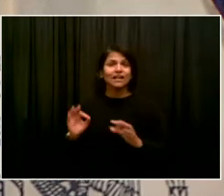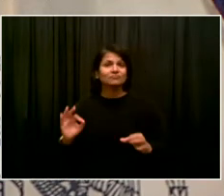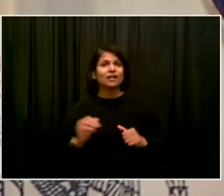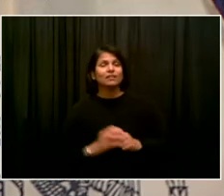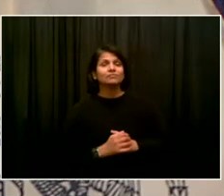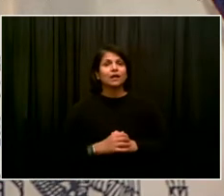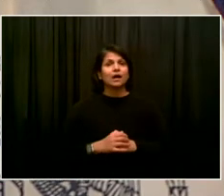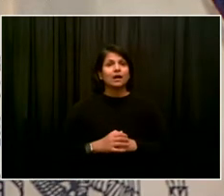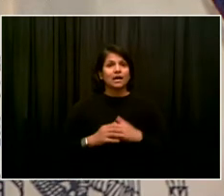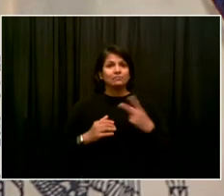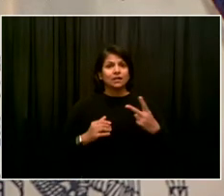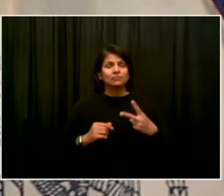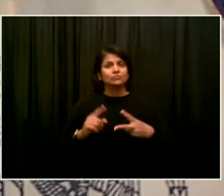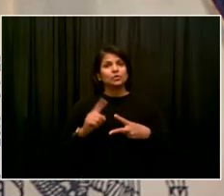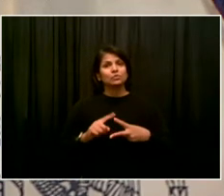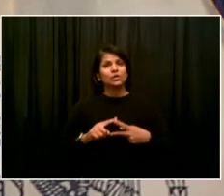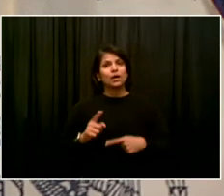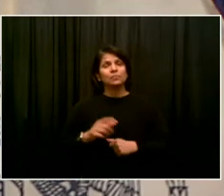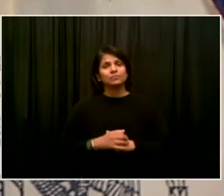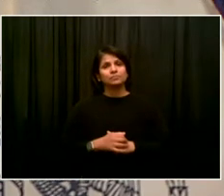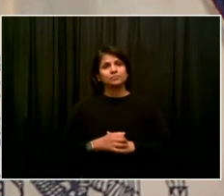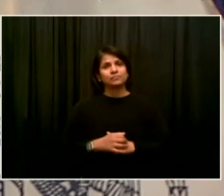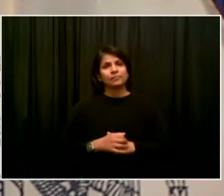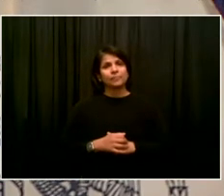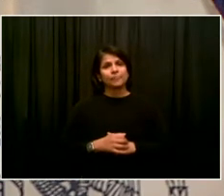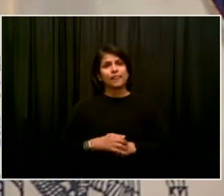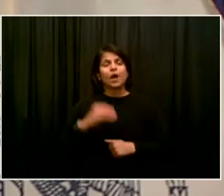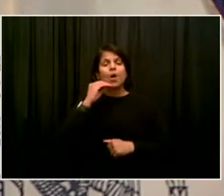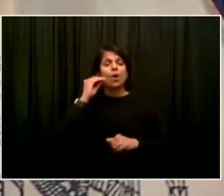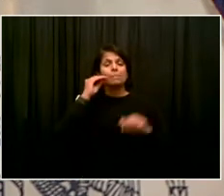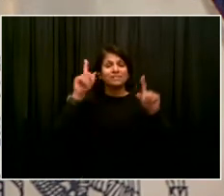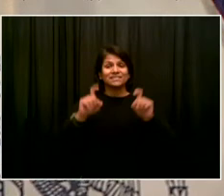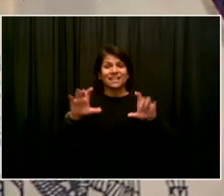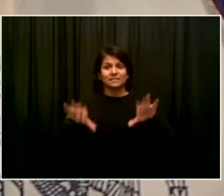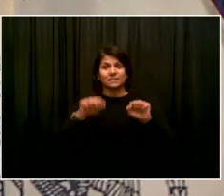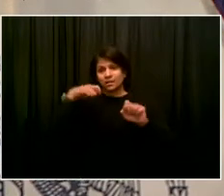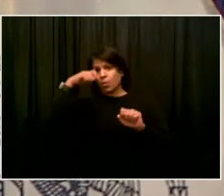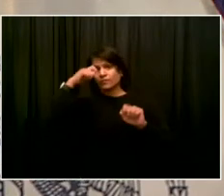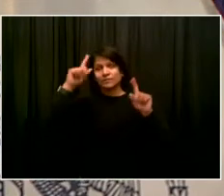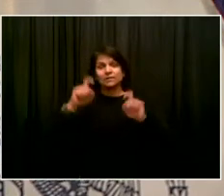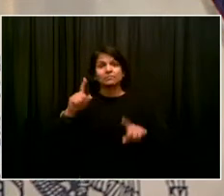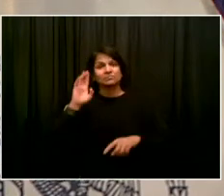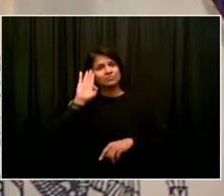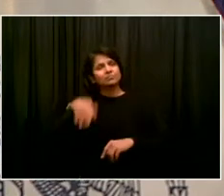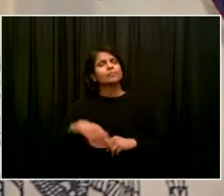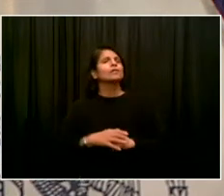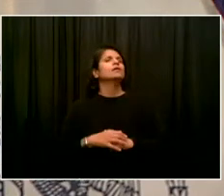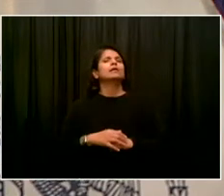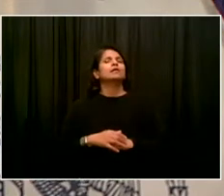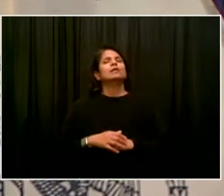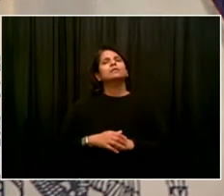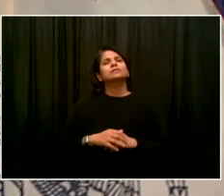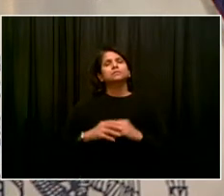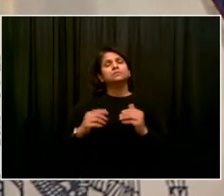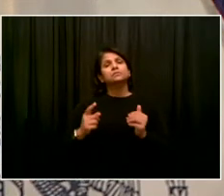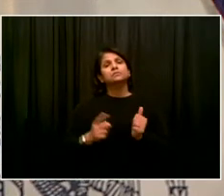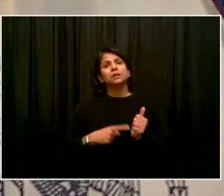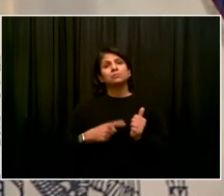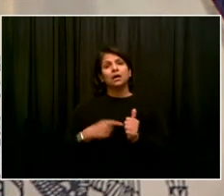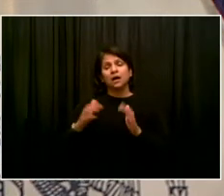how concerned are you with the variables these tests present, human error, or people trying to game the test?